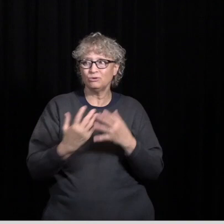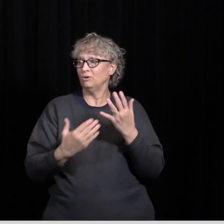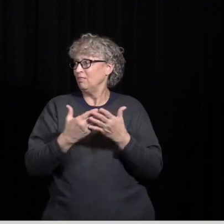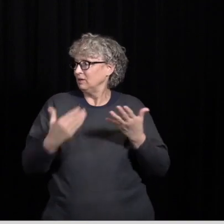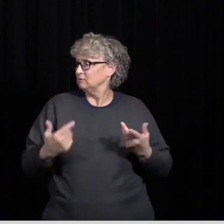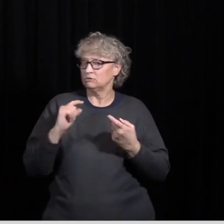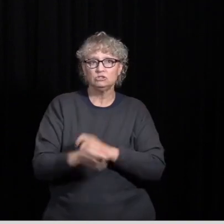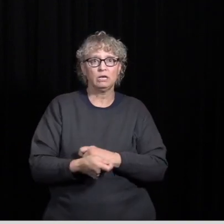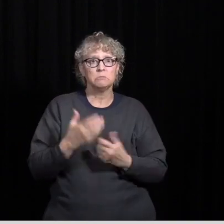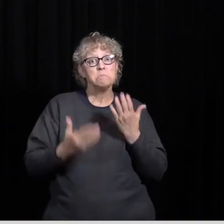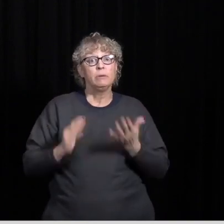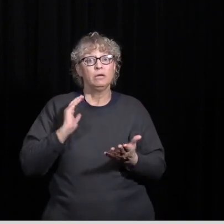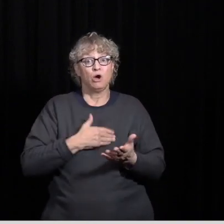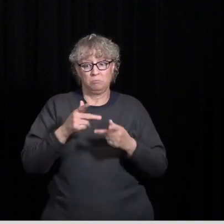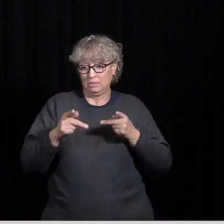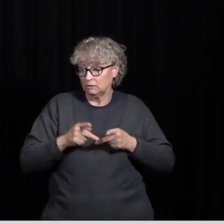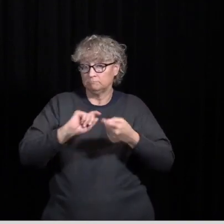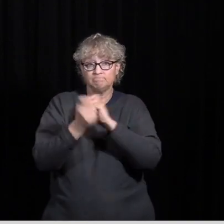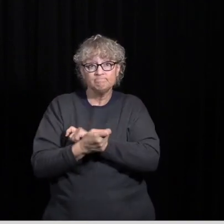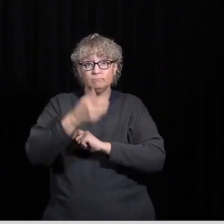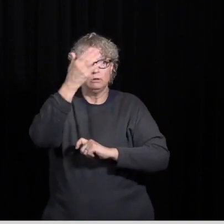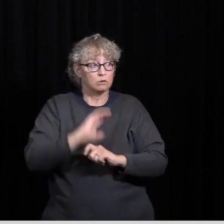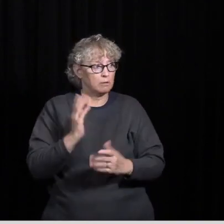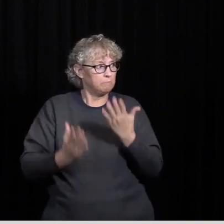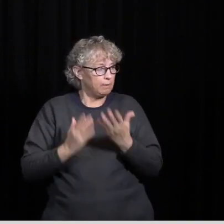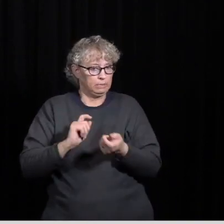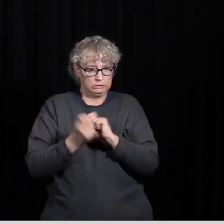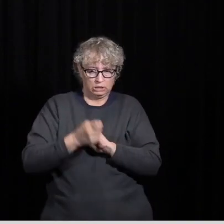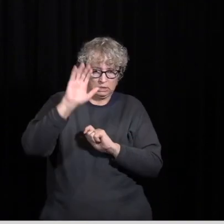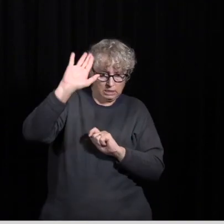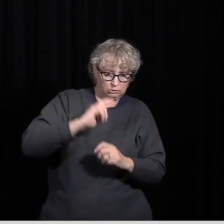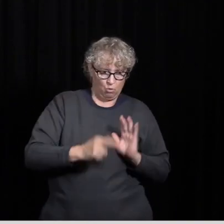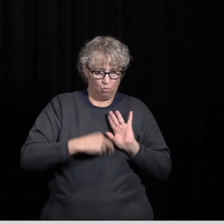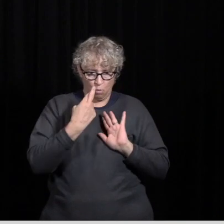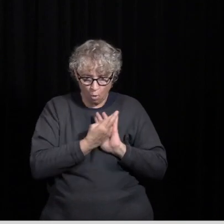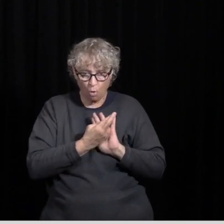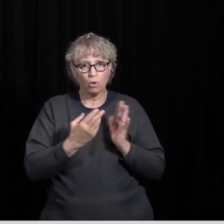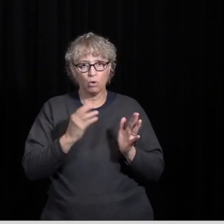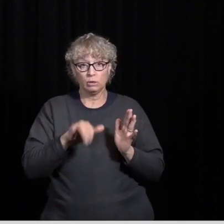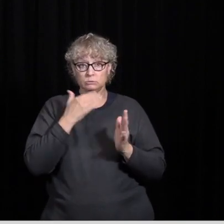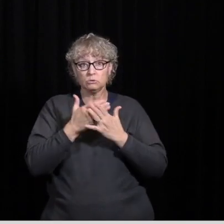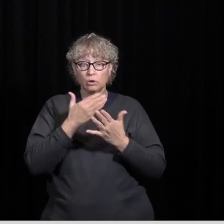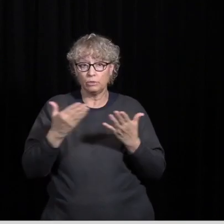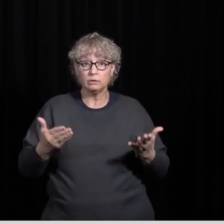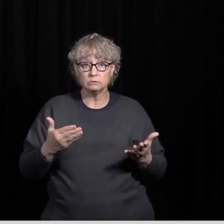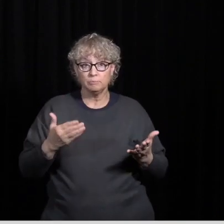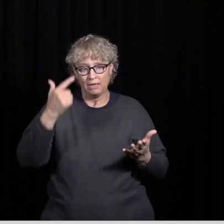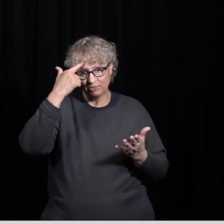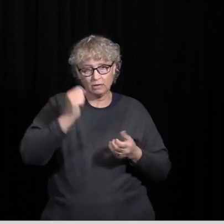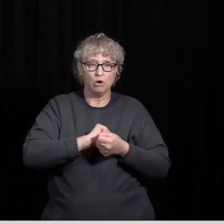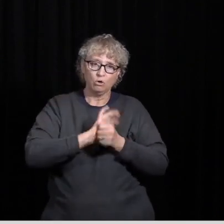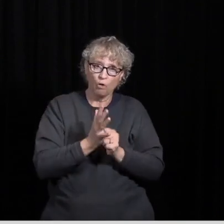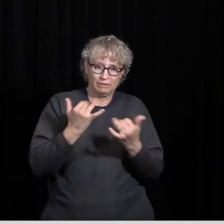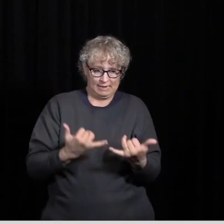things have changed. Maybe our place has changed or God is transitioning us roles. And listen, it's a good thing. Think COVID